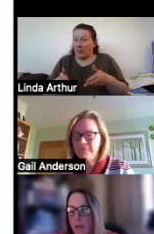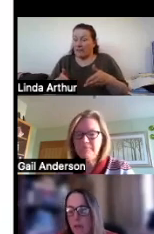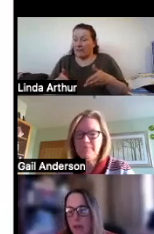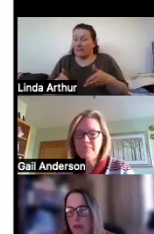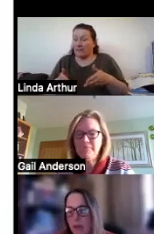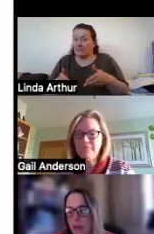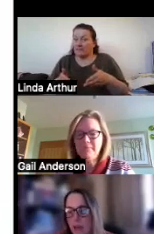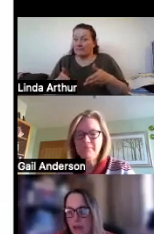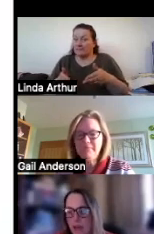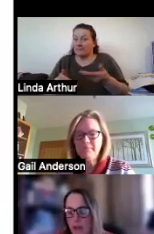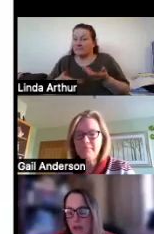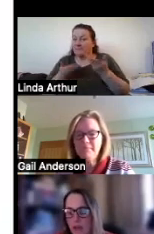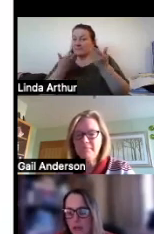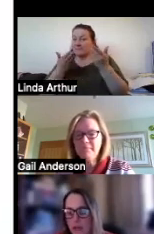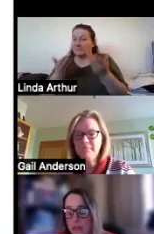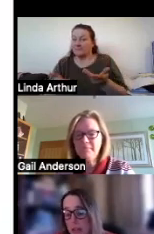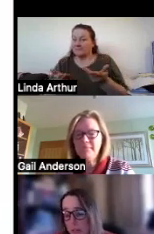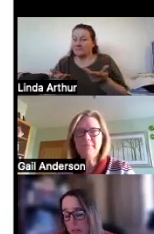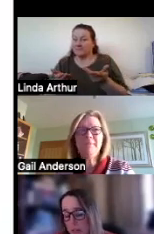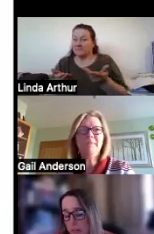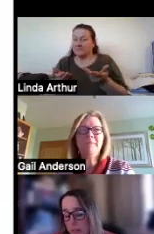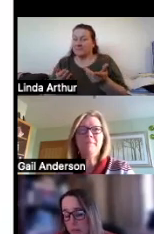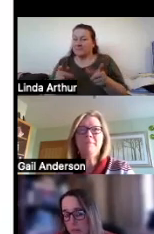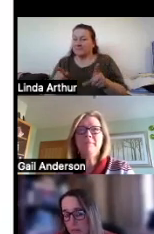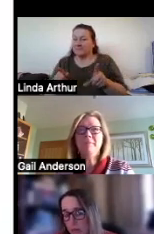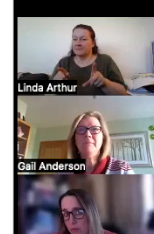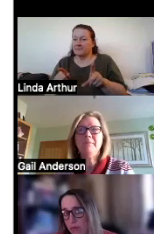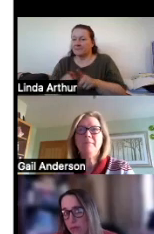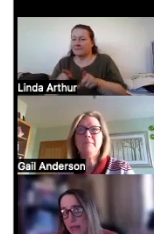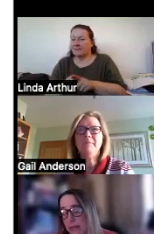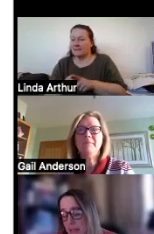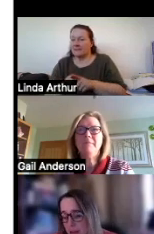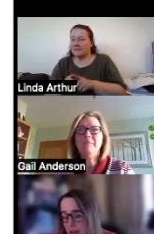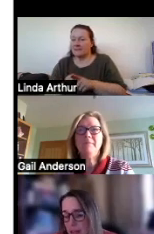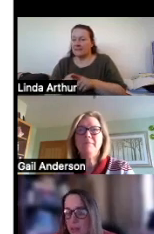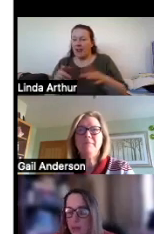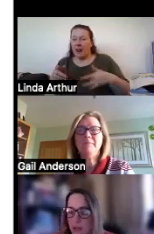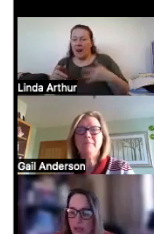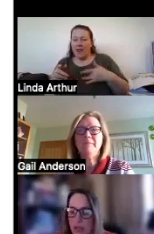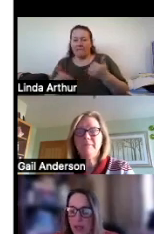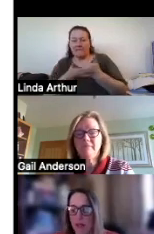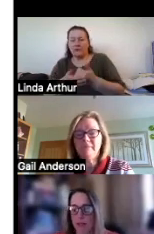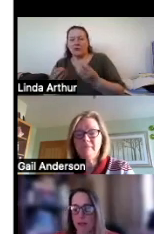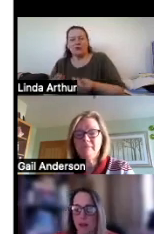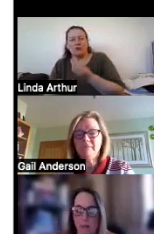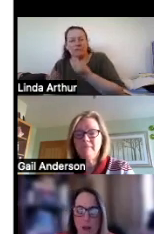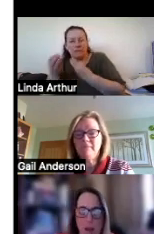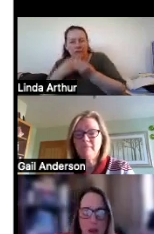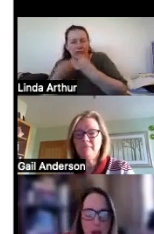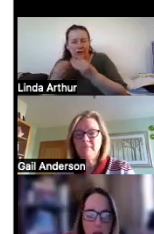we will be giving you the same sort of lifestyle advice, so good diet,